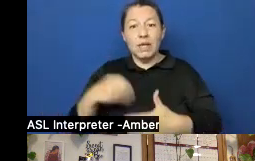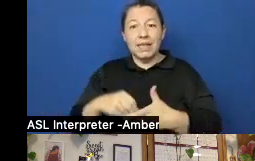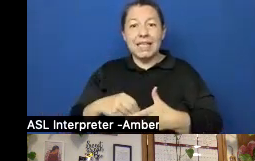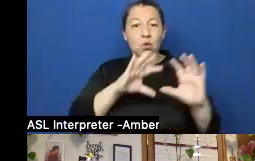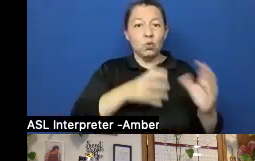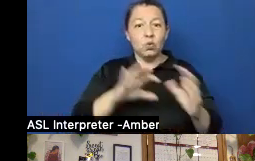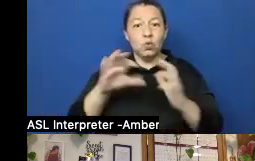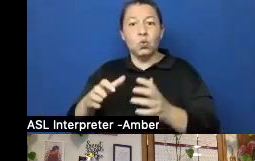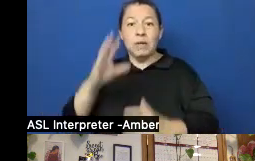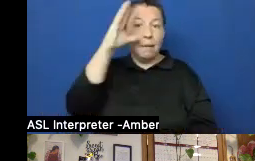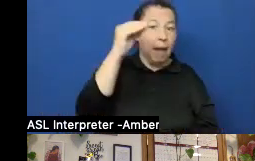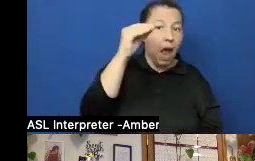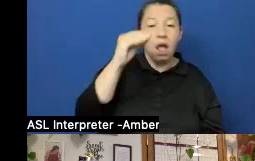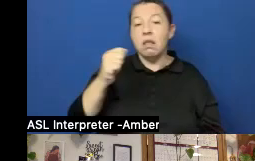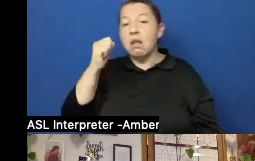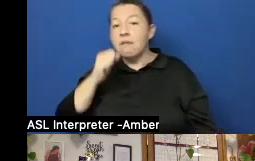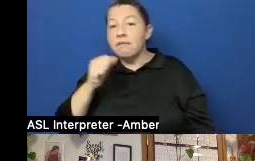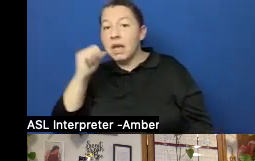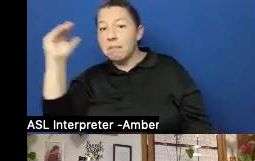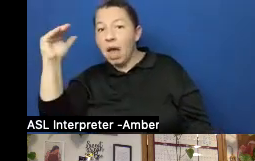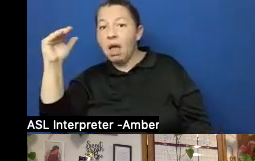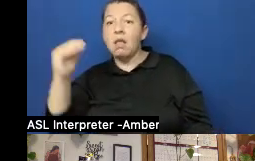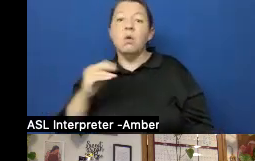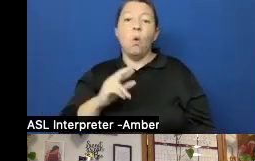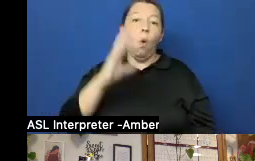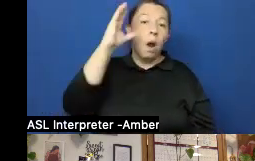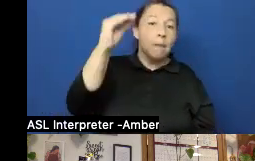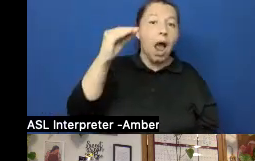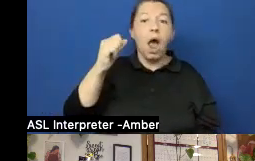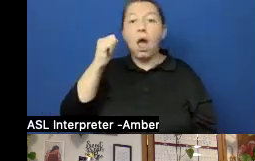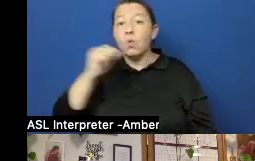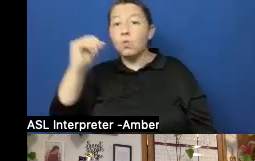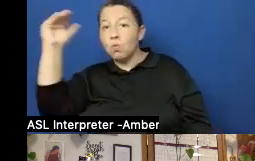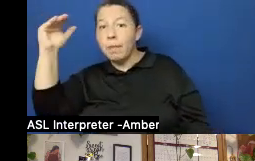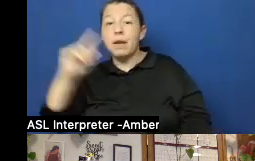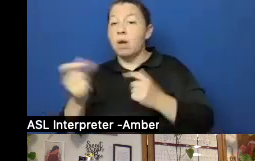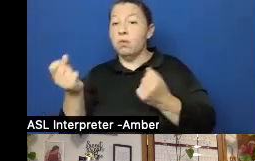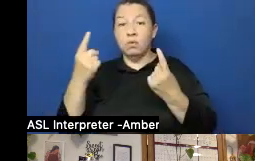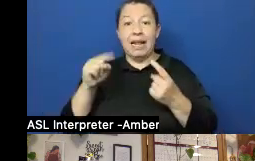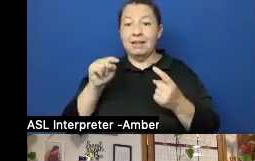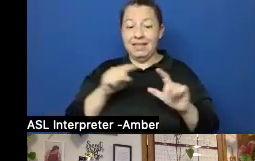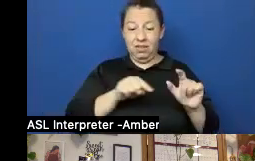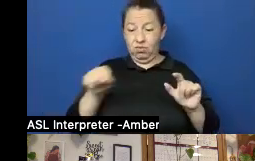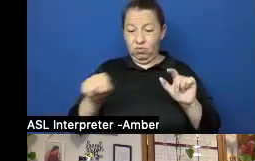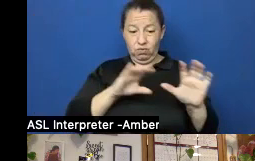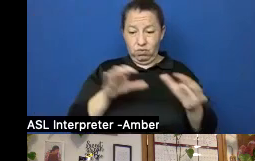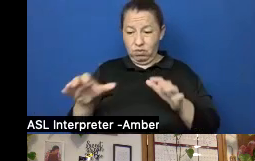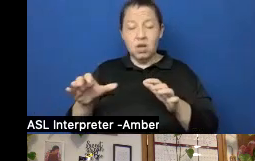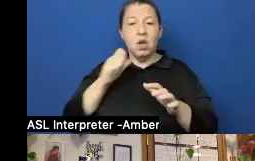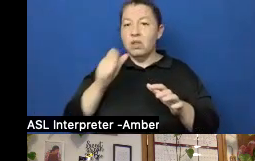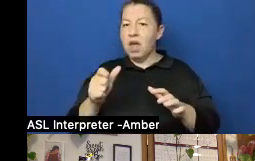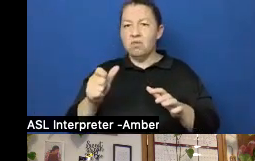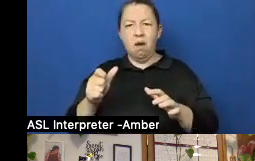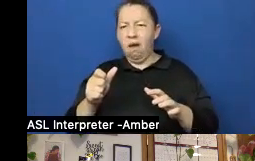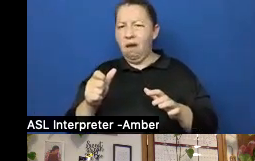female, or man and woman, man or woman. But these categories do not, in fact, do justice to the complexity of